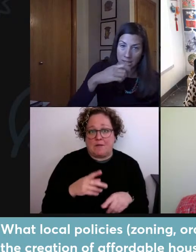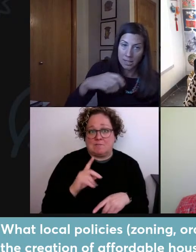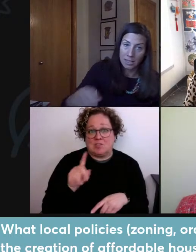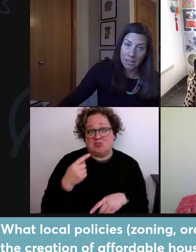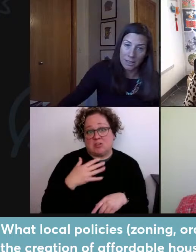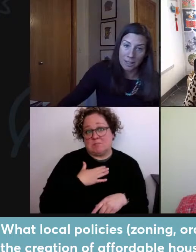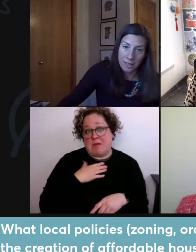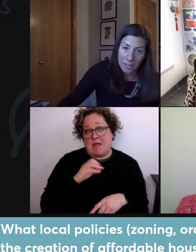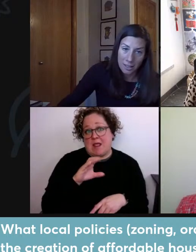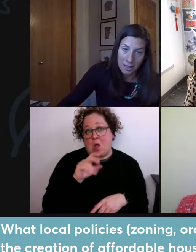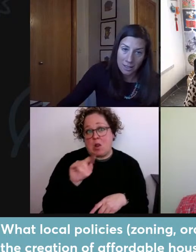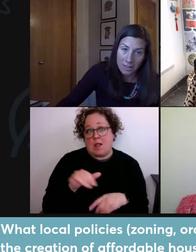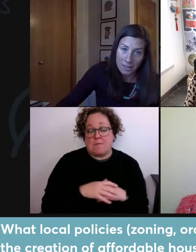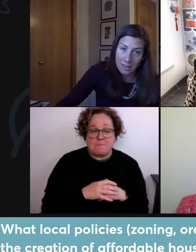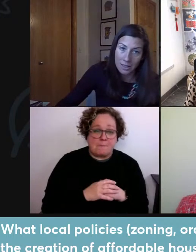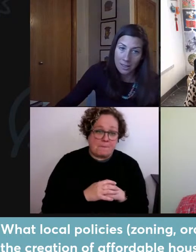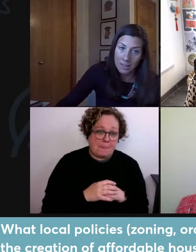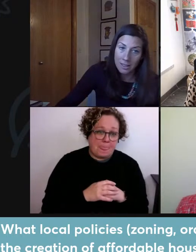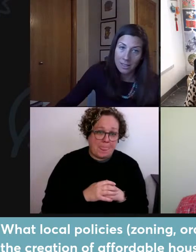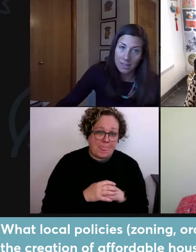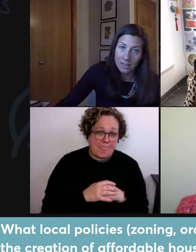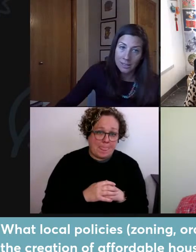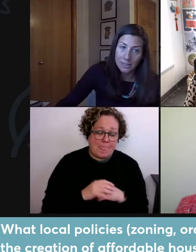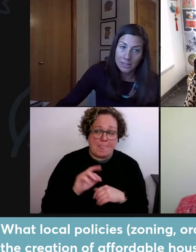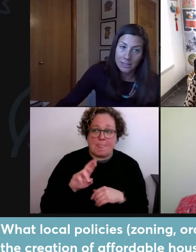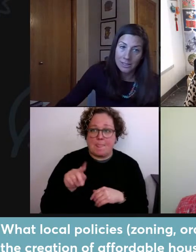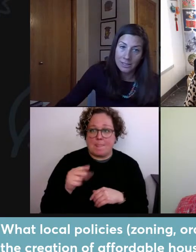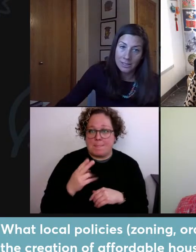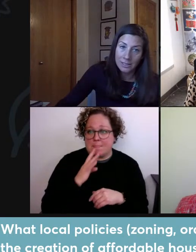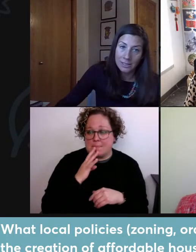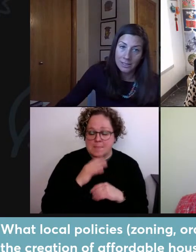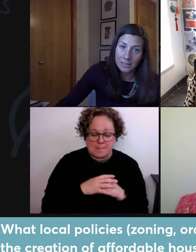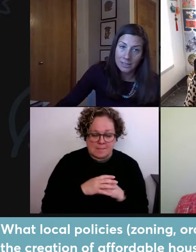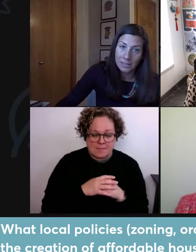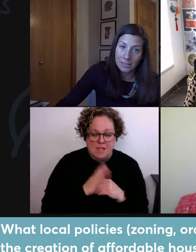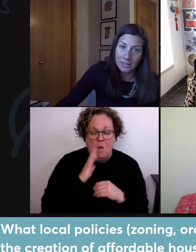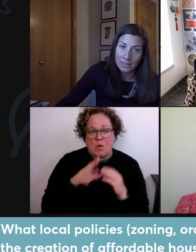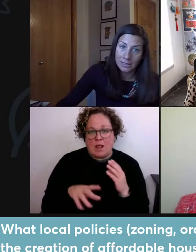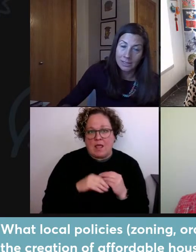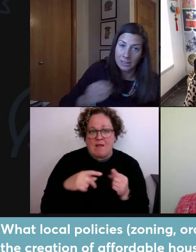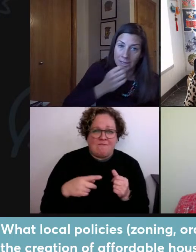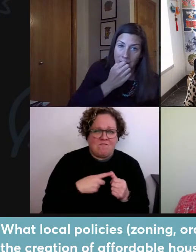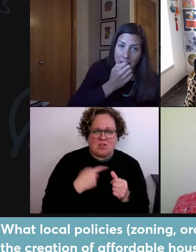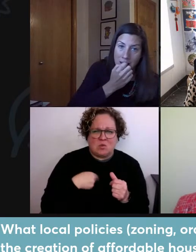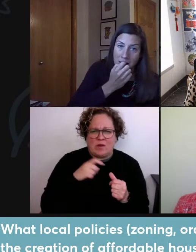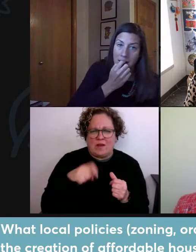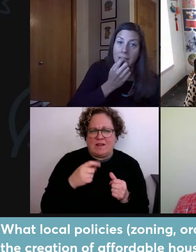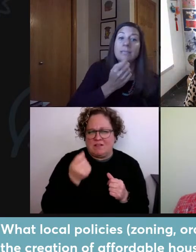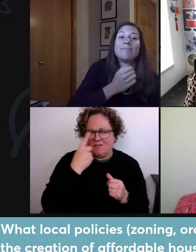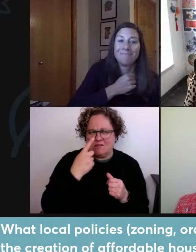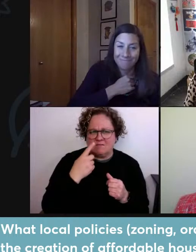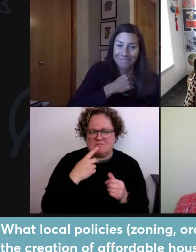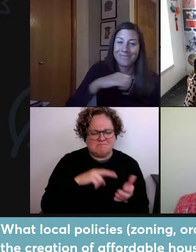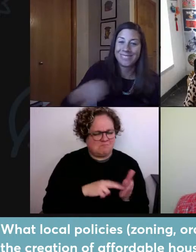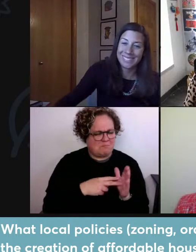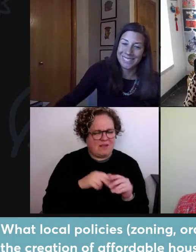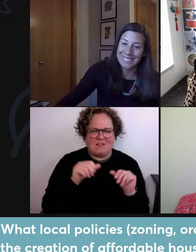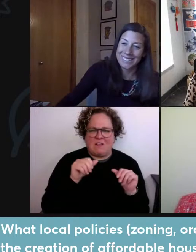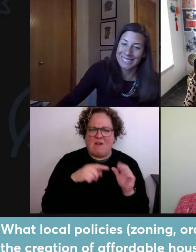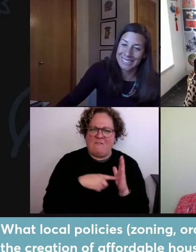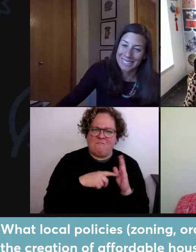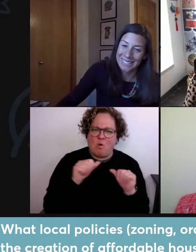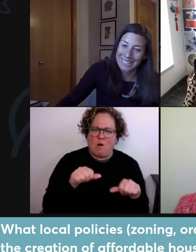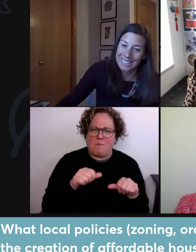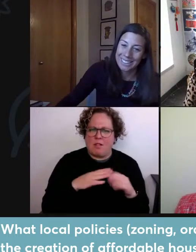I would add about, first, we need to understand what is truly affordable housing. And I